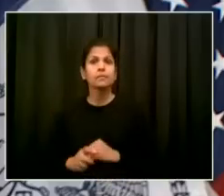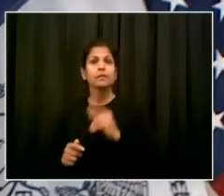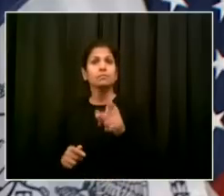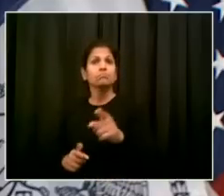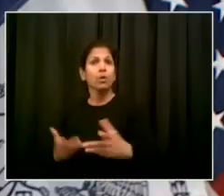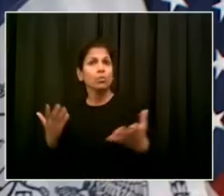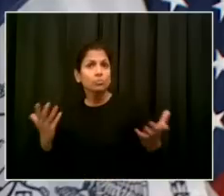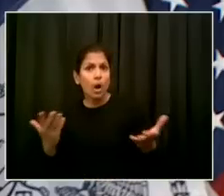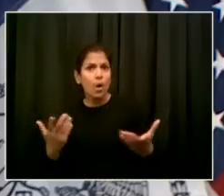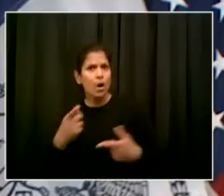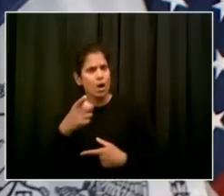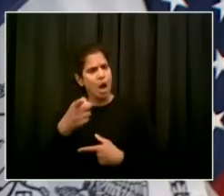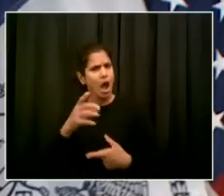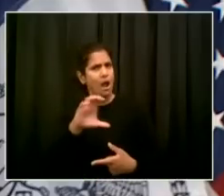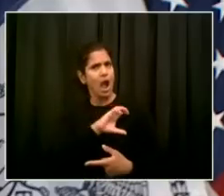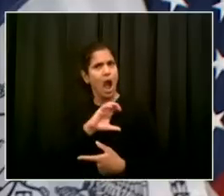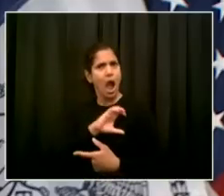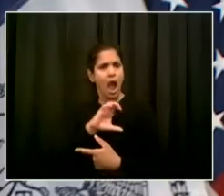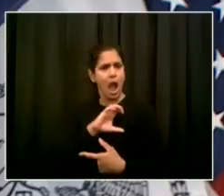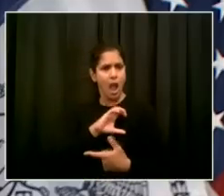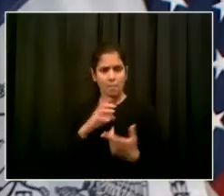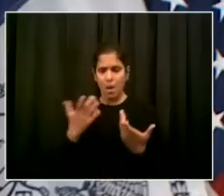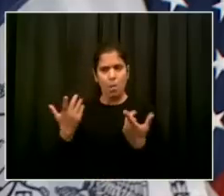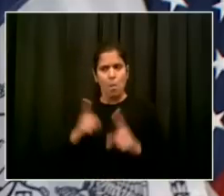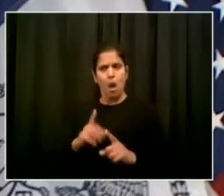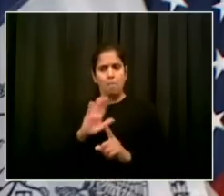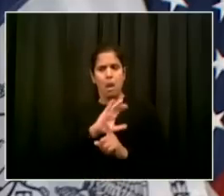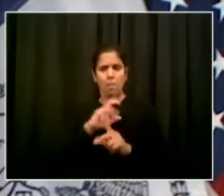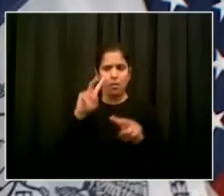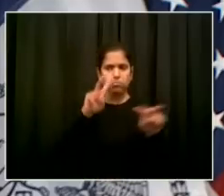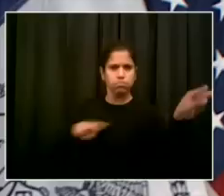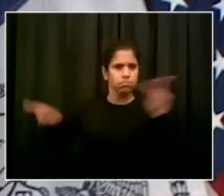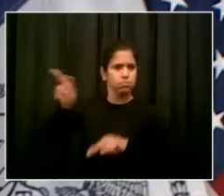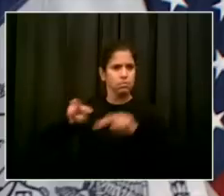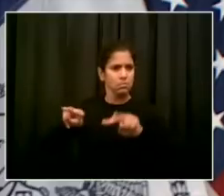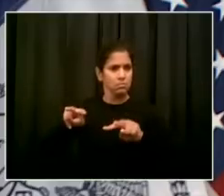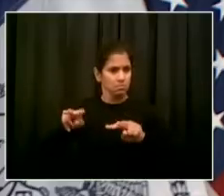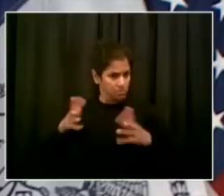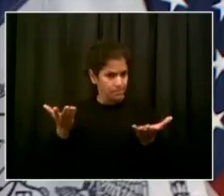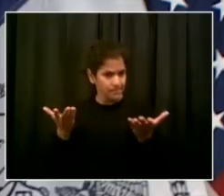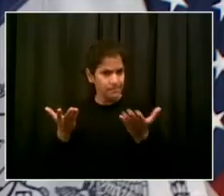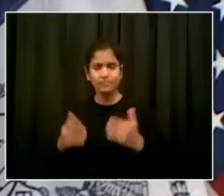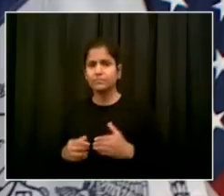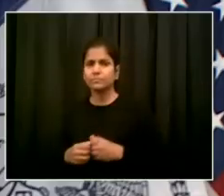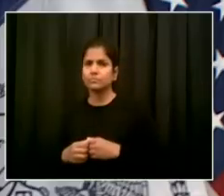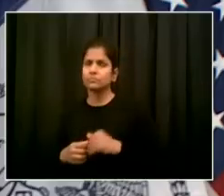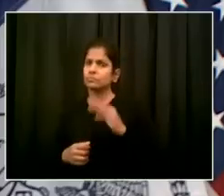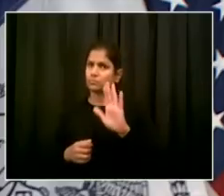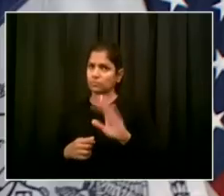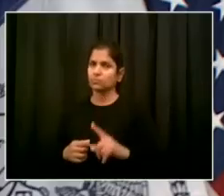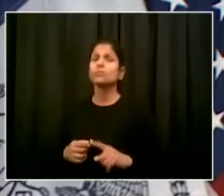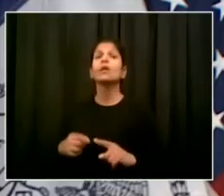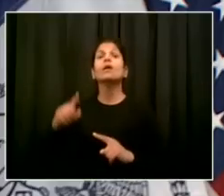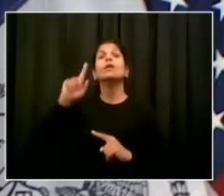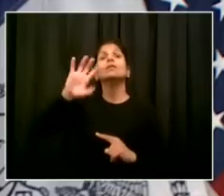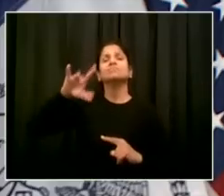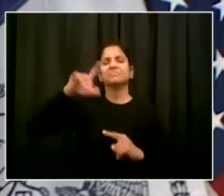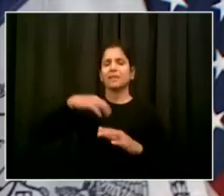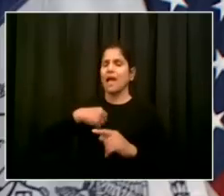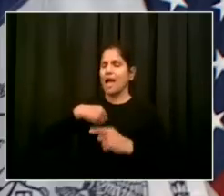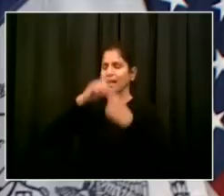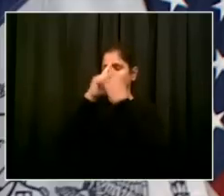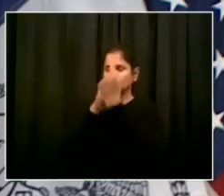I received, that there was much more police presence last night than the night before. But what I think is absolutely right is we need a very, very clear